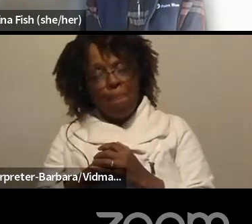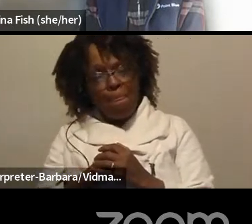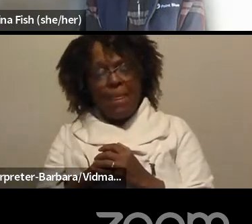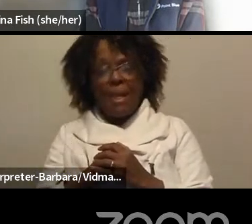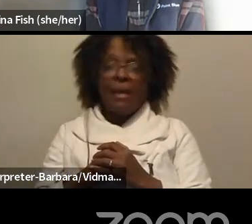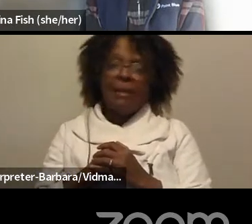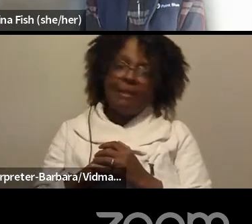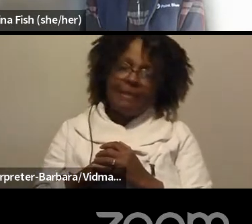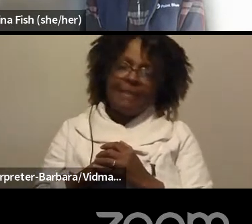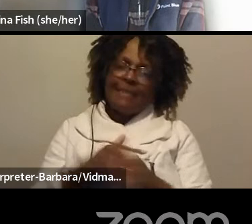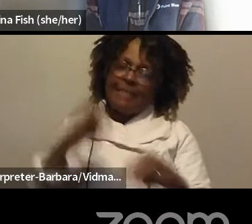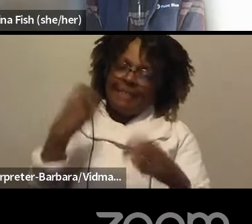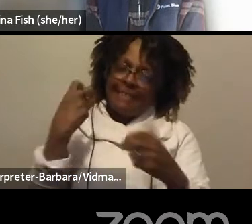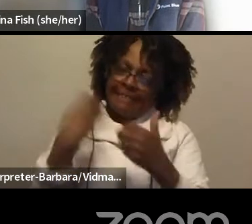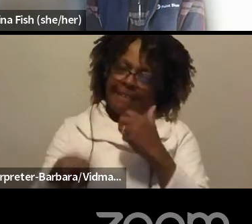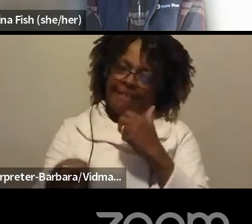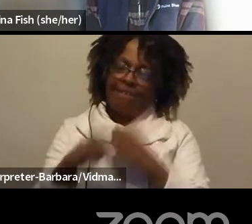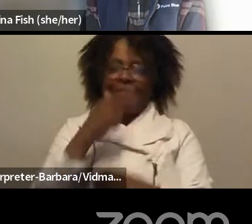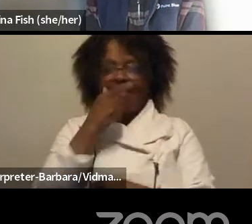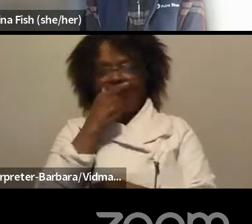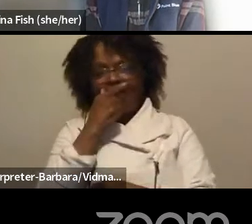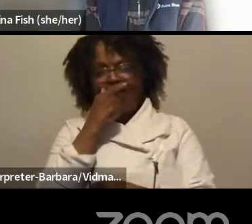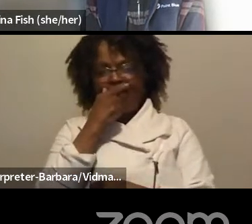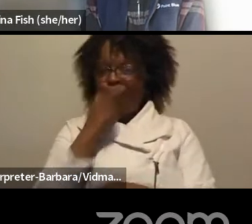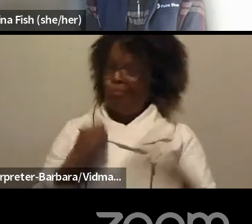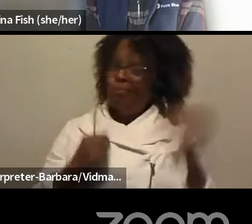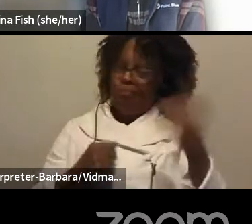that's a tough question.